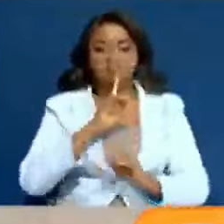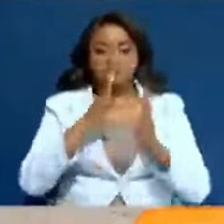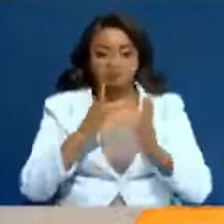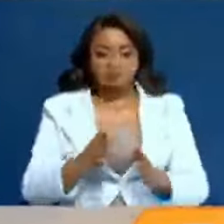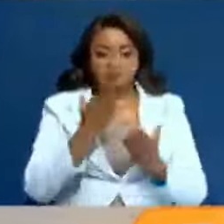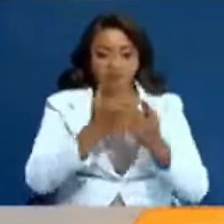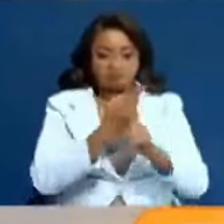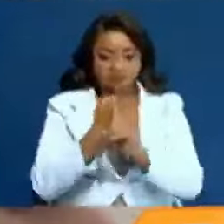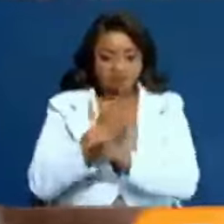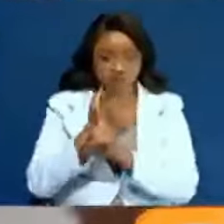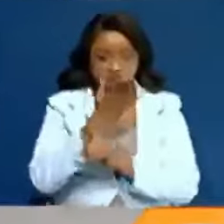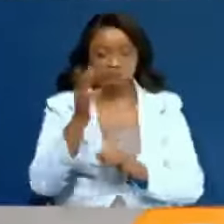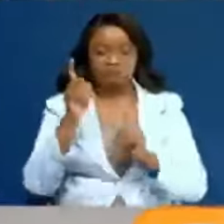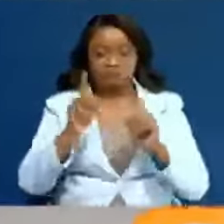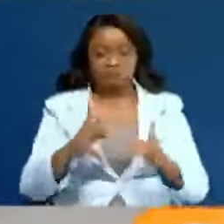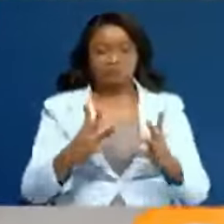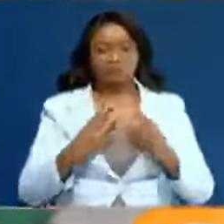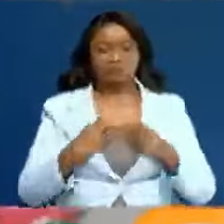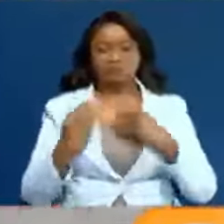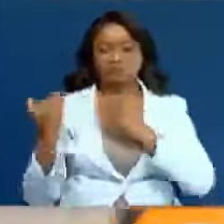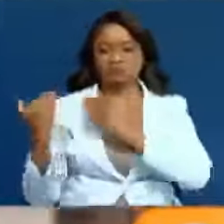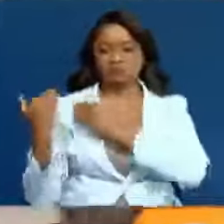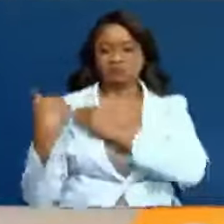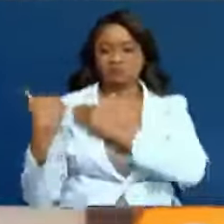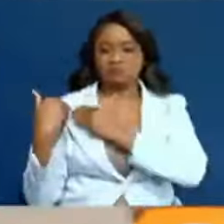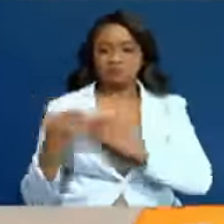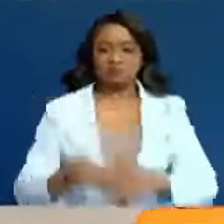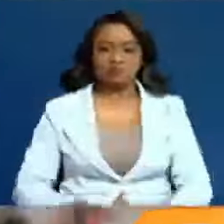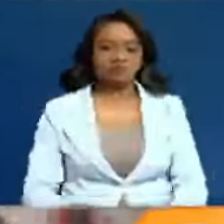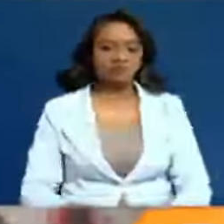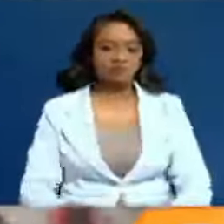responsible. Brenda Wanga, Citizen TV.